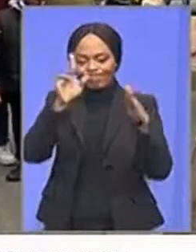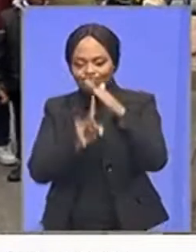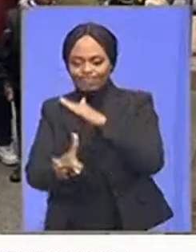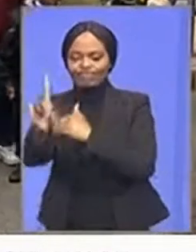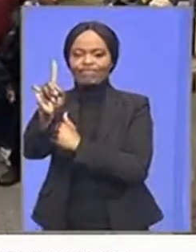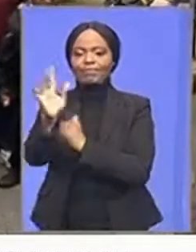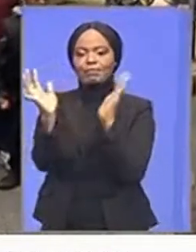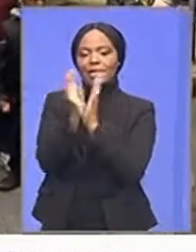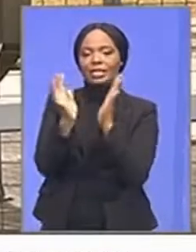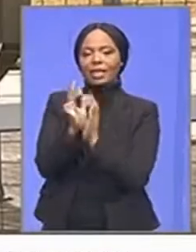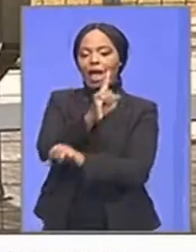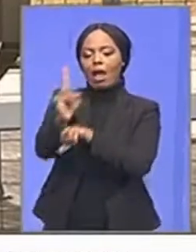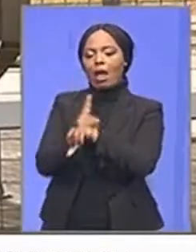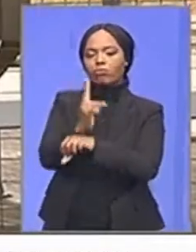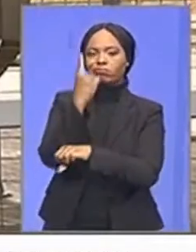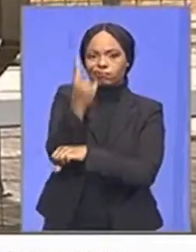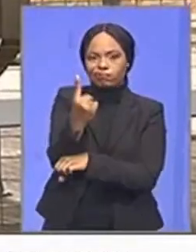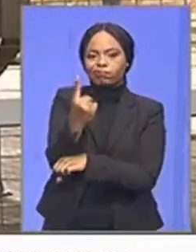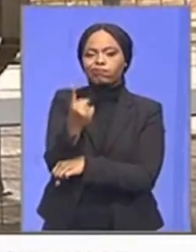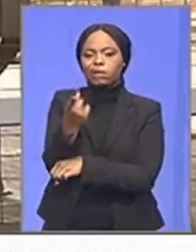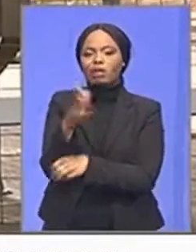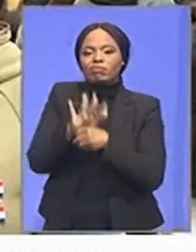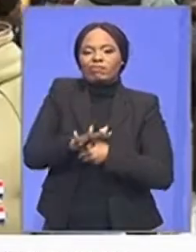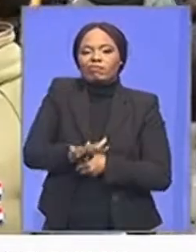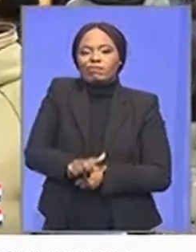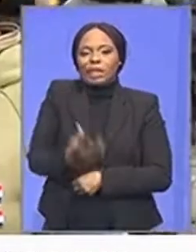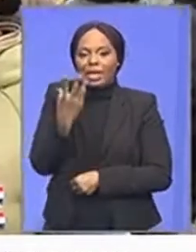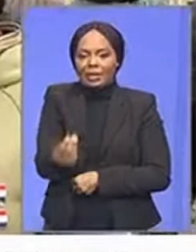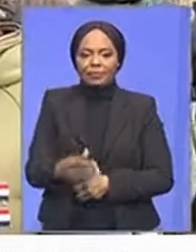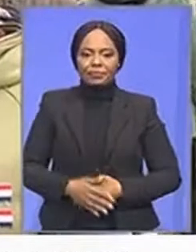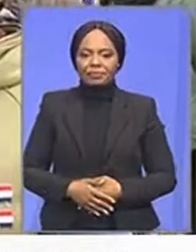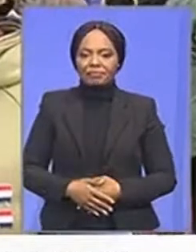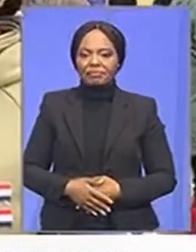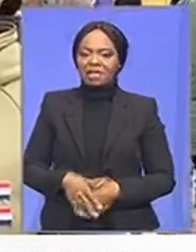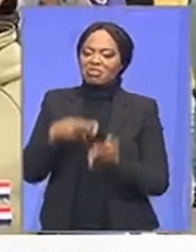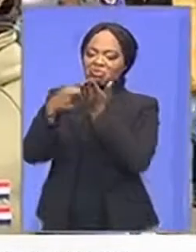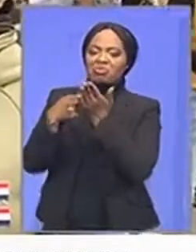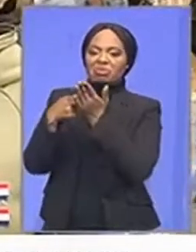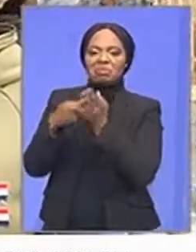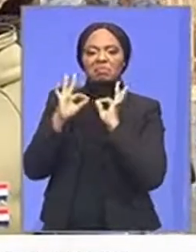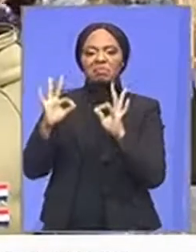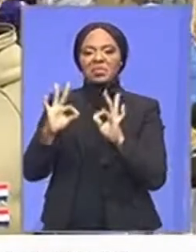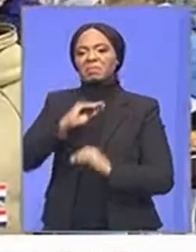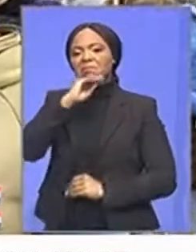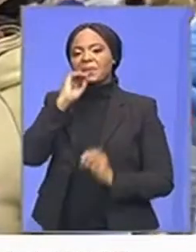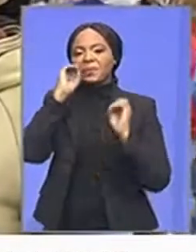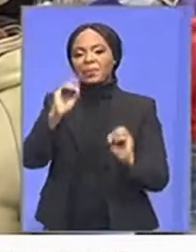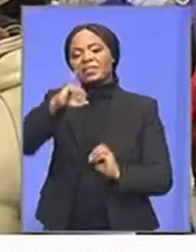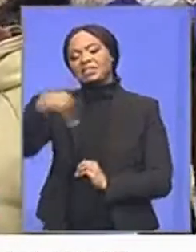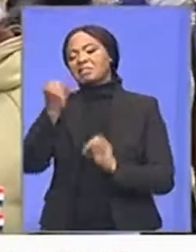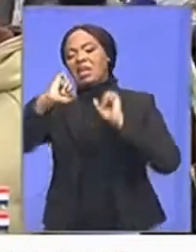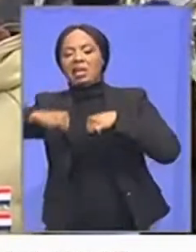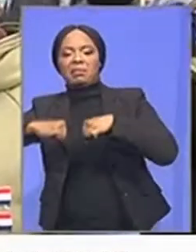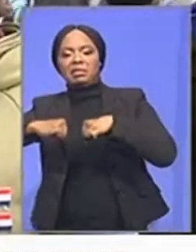kopano ya iri, go ile go aba le kgatelopele. There wasn't much of a discussion. At this point, it was just an agreement between